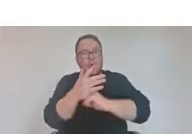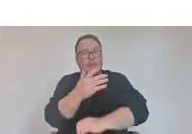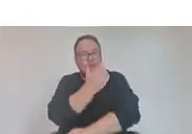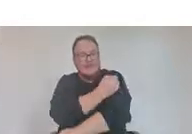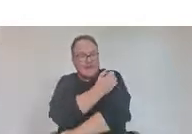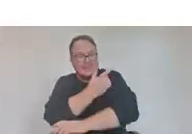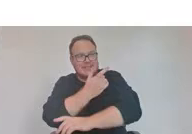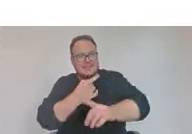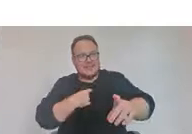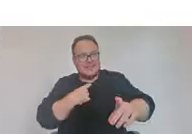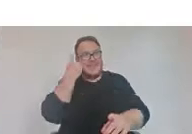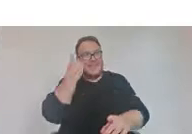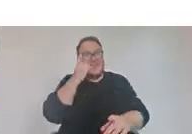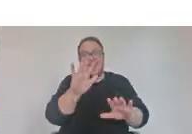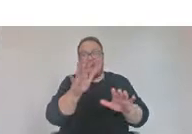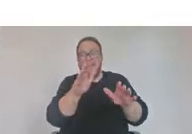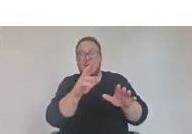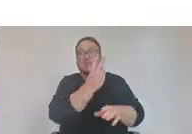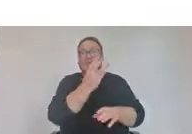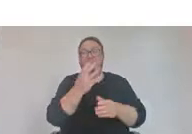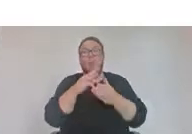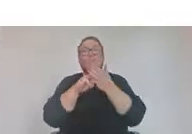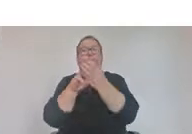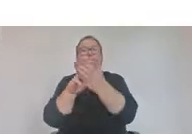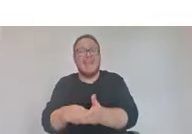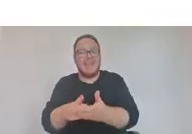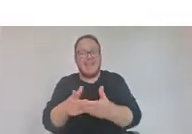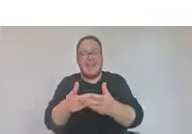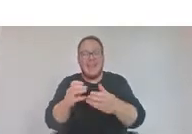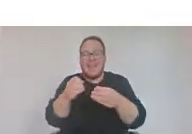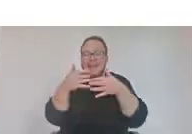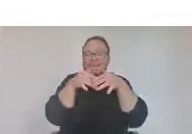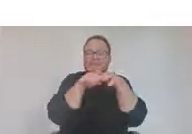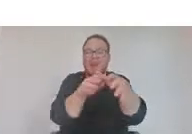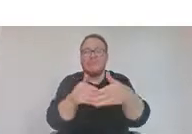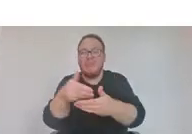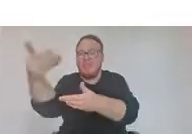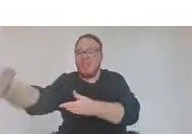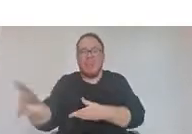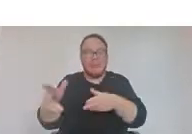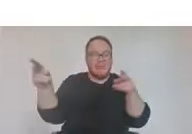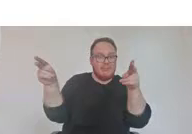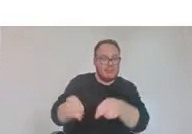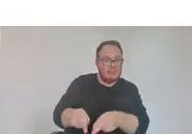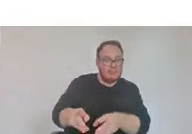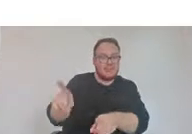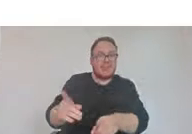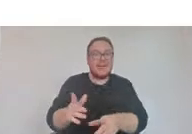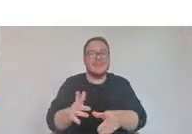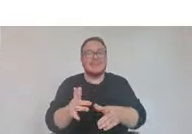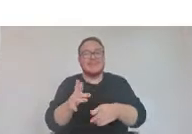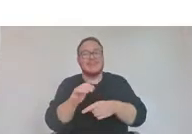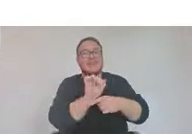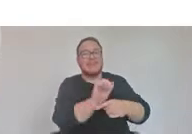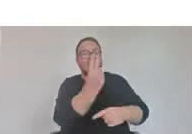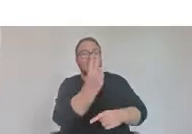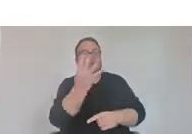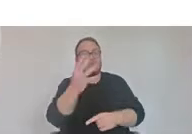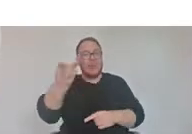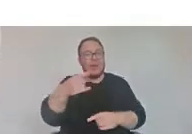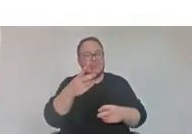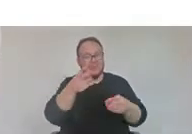about 24 million COVID infections and prevented about 120,000 deaths in the UK. And the national